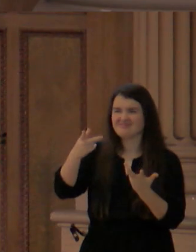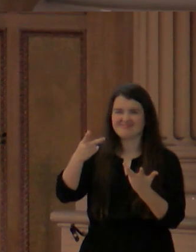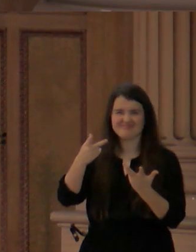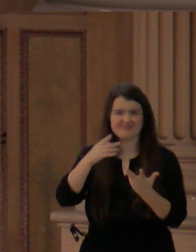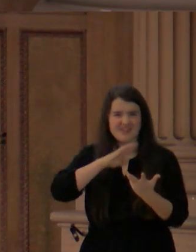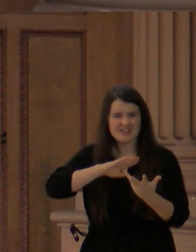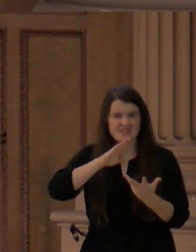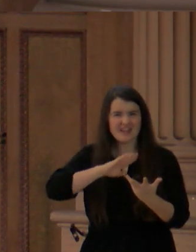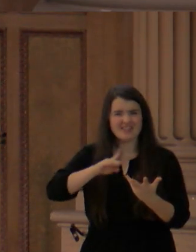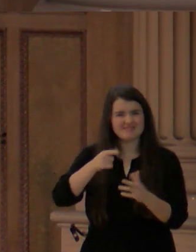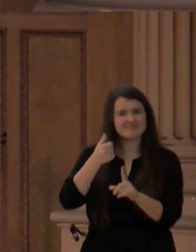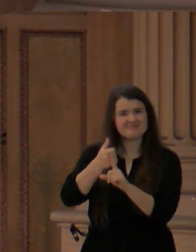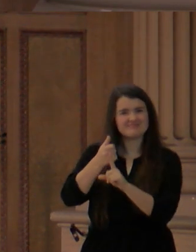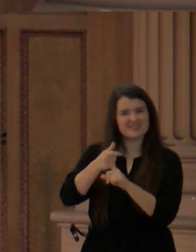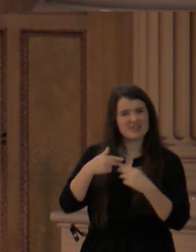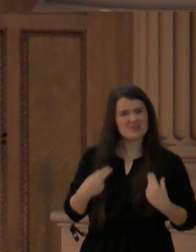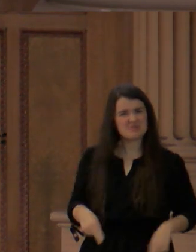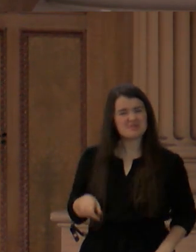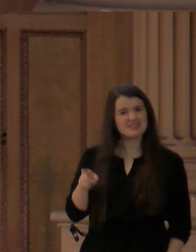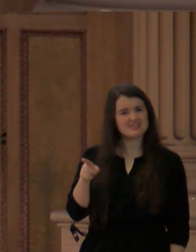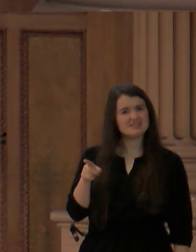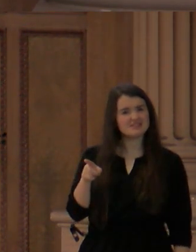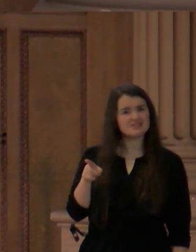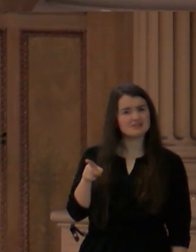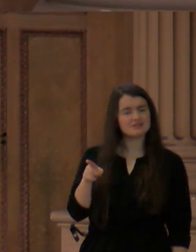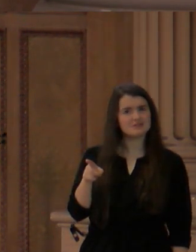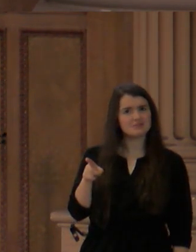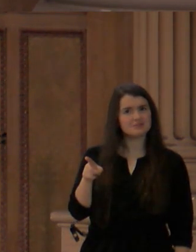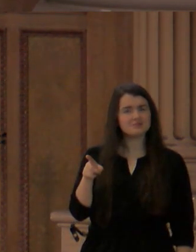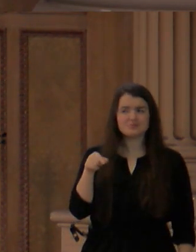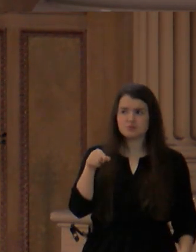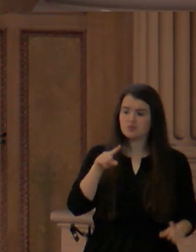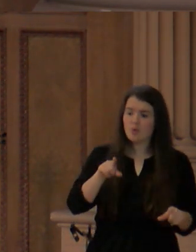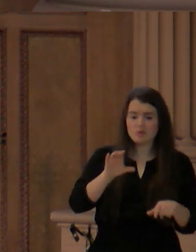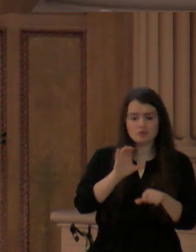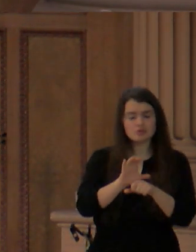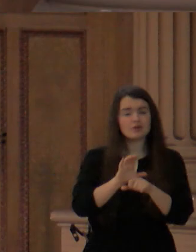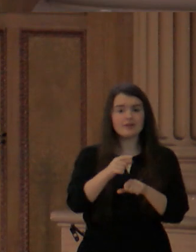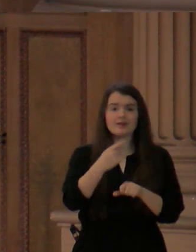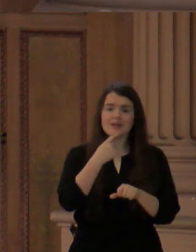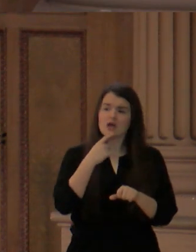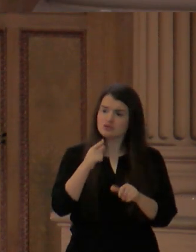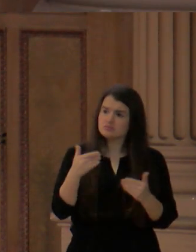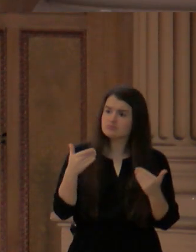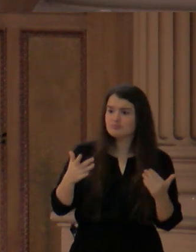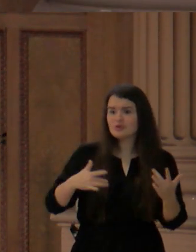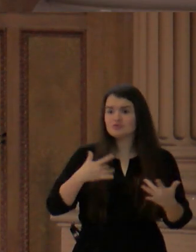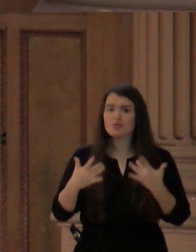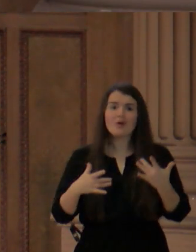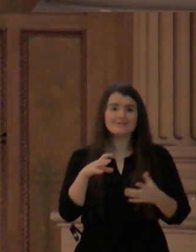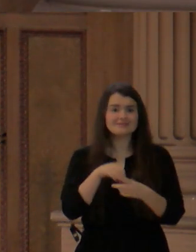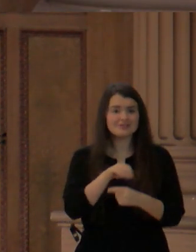And then we hear them say again we're supposed to be rejoicing in Christ and we think but I tried that. Like I did that once.